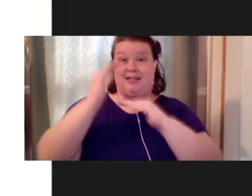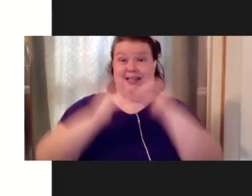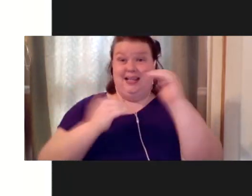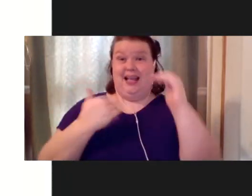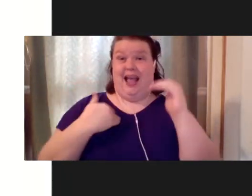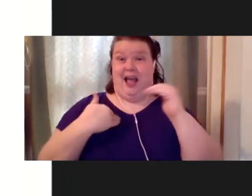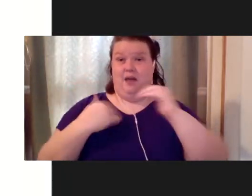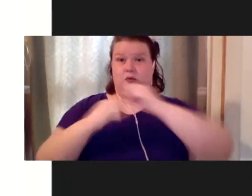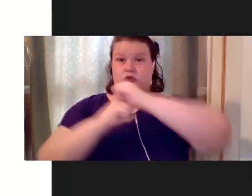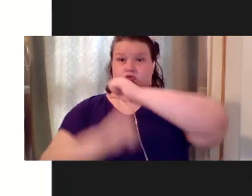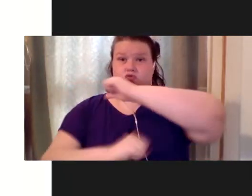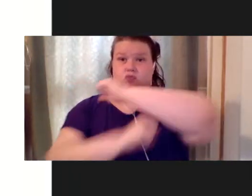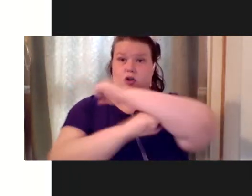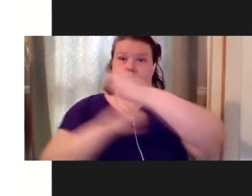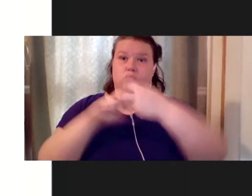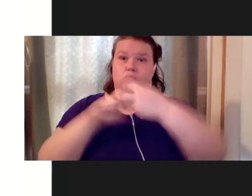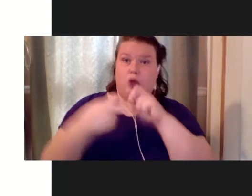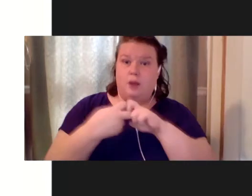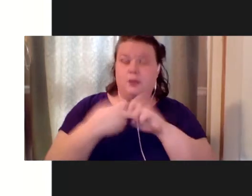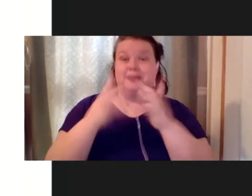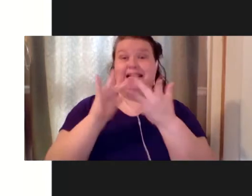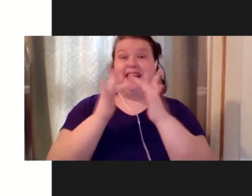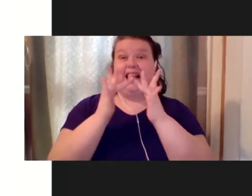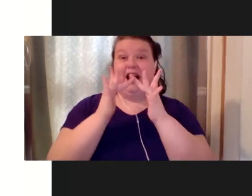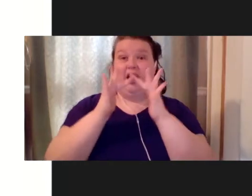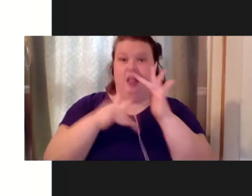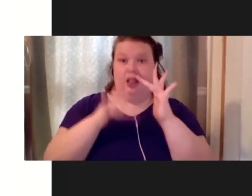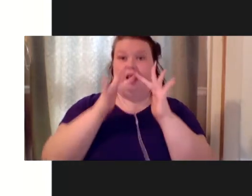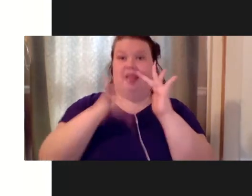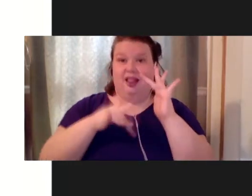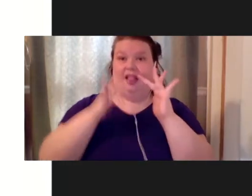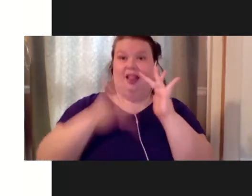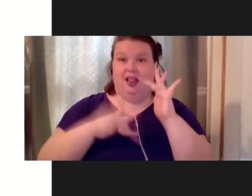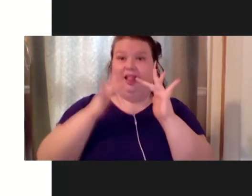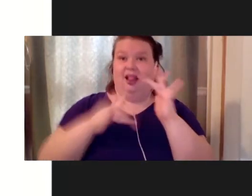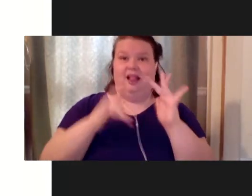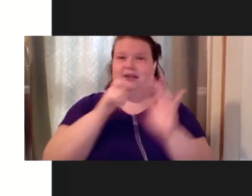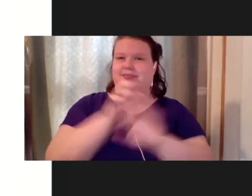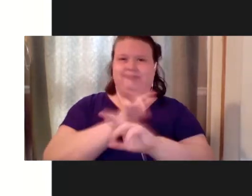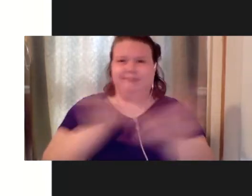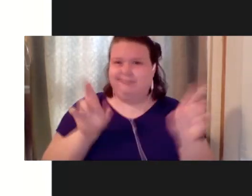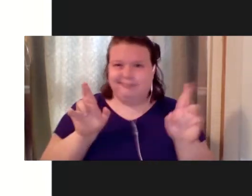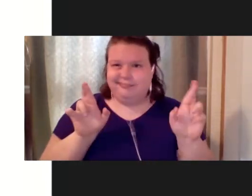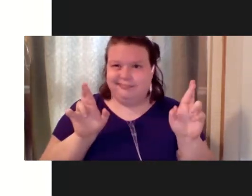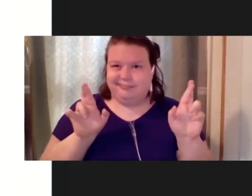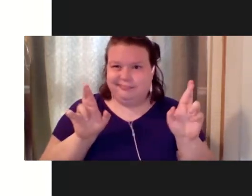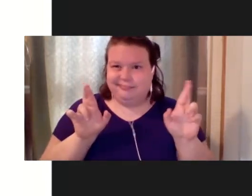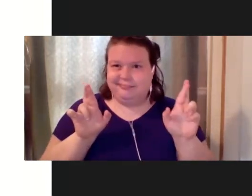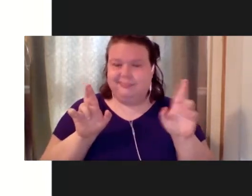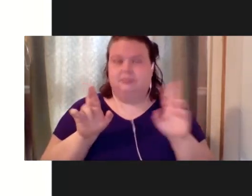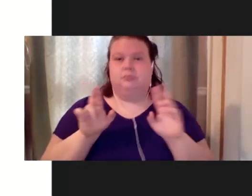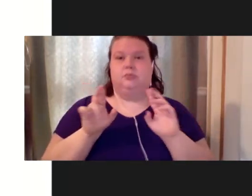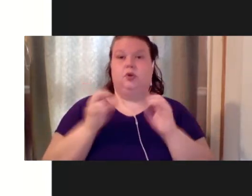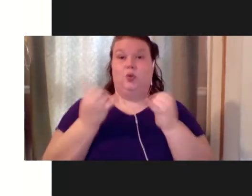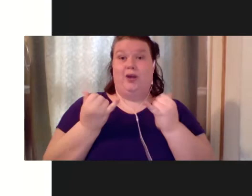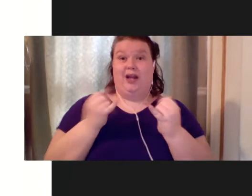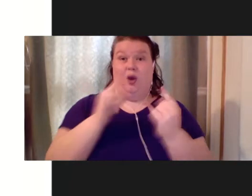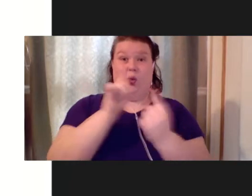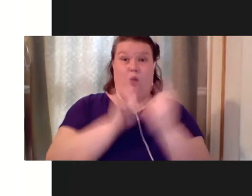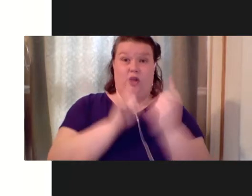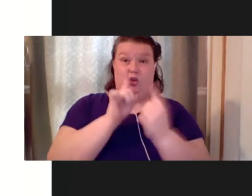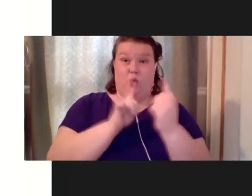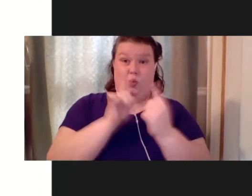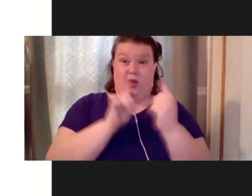when we're trying to do internet or whatever. We try to get some updates throughout the years. And I think right now as a one-to-one, they're really doing a great